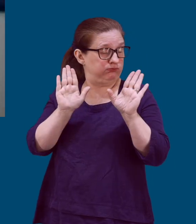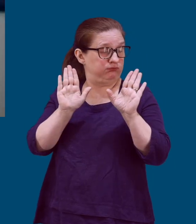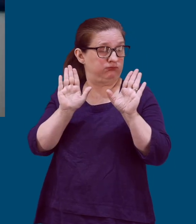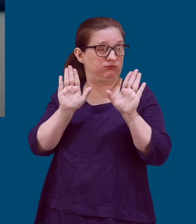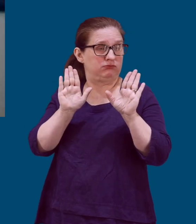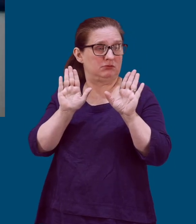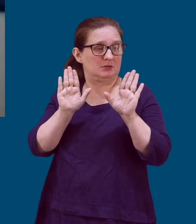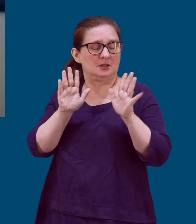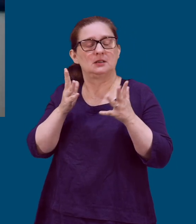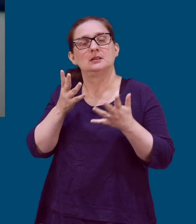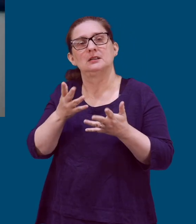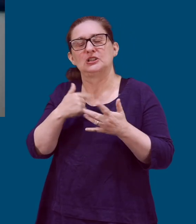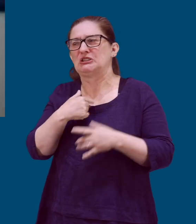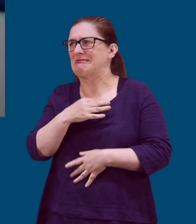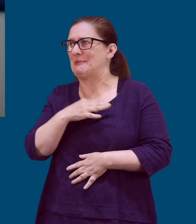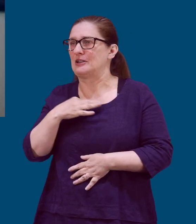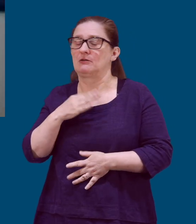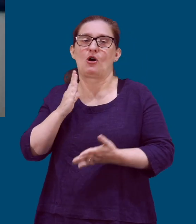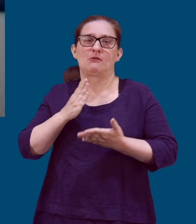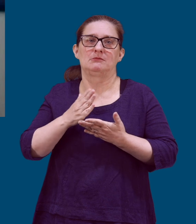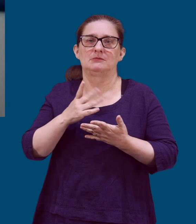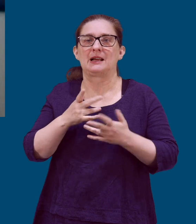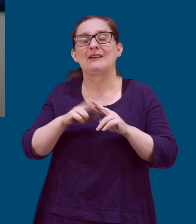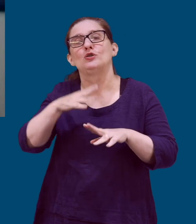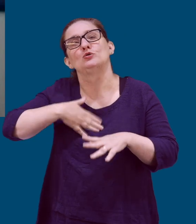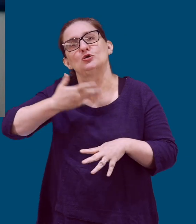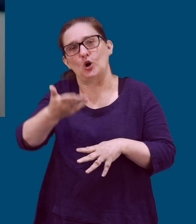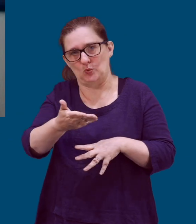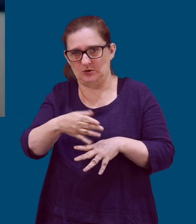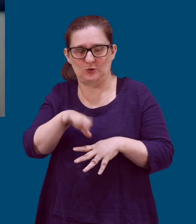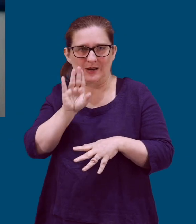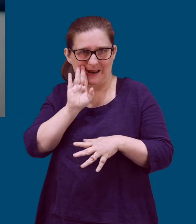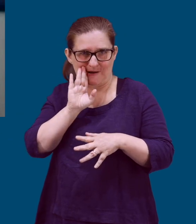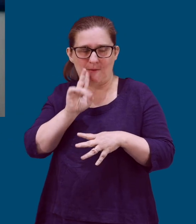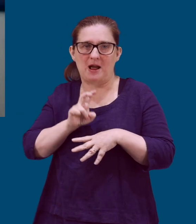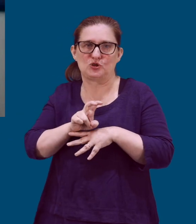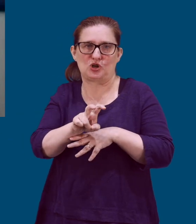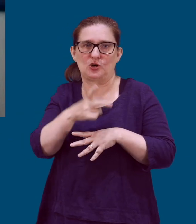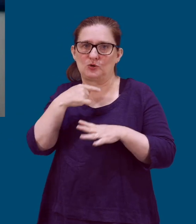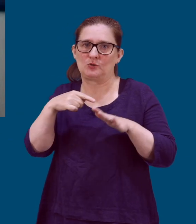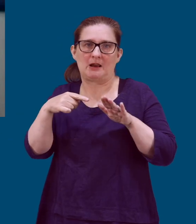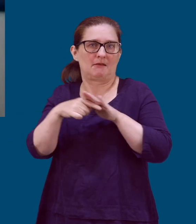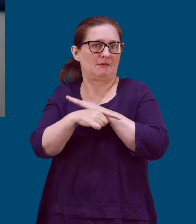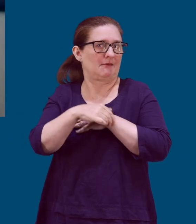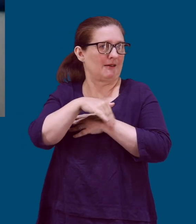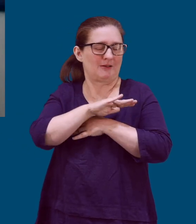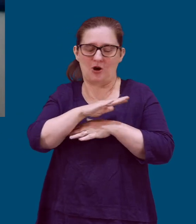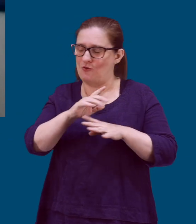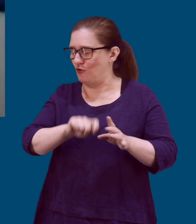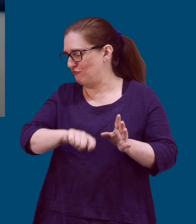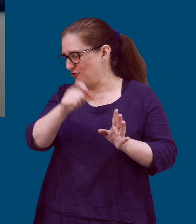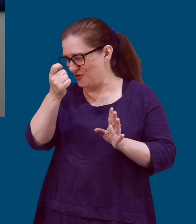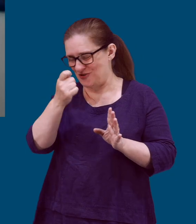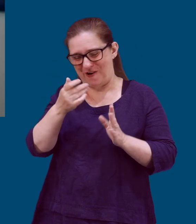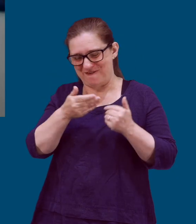genuine, sorry, that's very medical language. If you don't want to hear about slugs, you're welcome at any point to leave or to turn off your YouTube stream